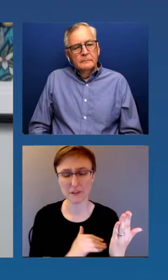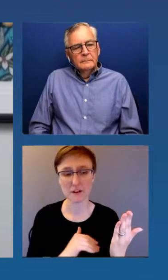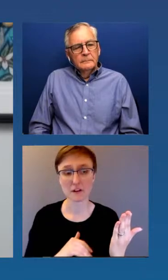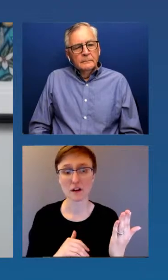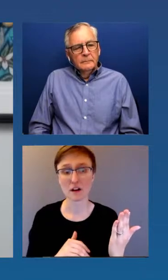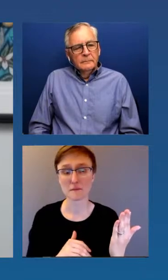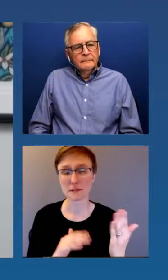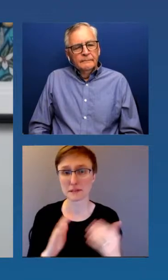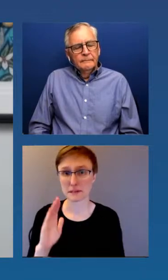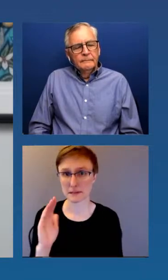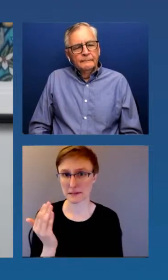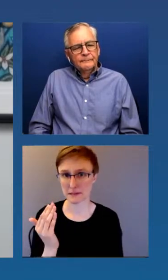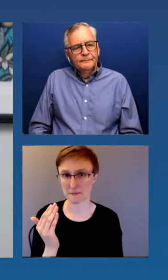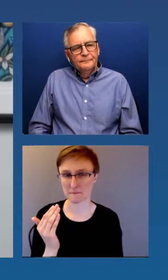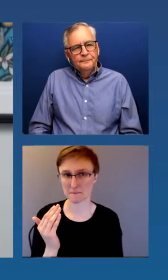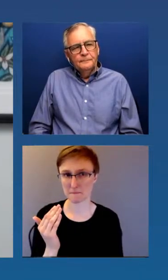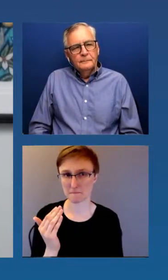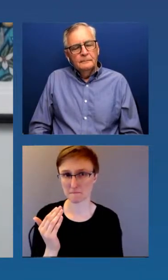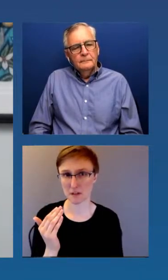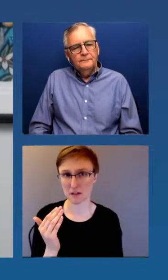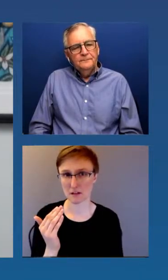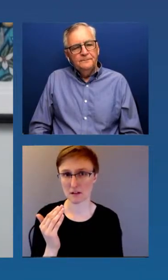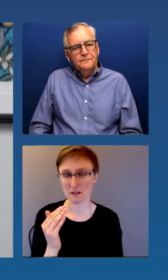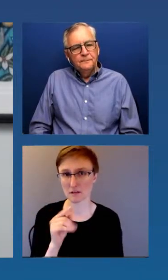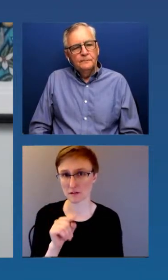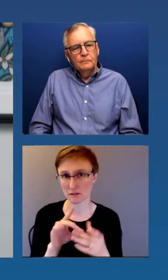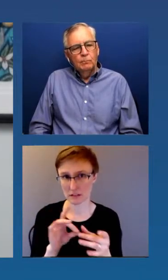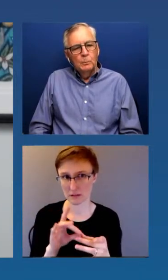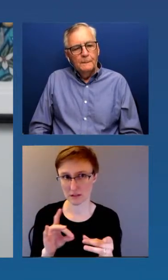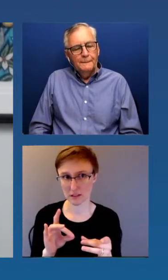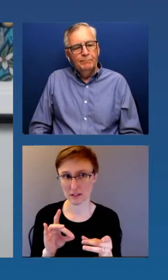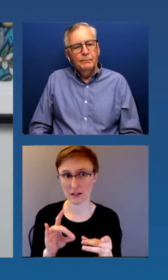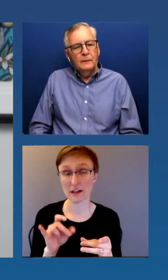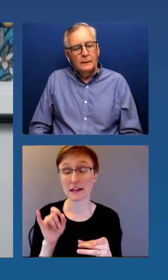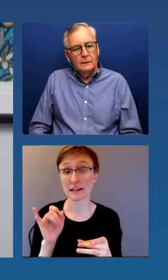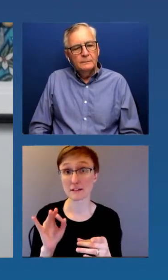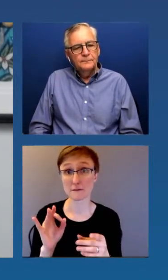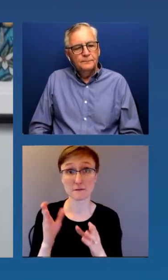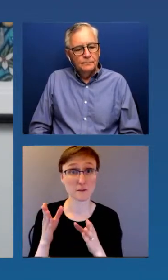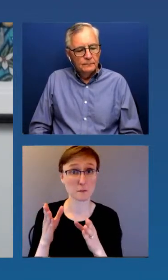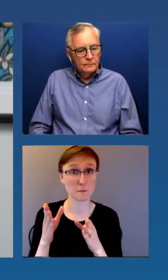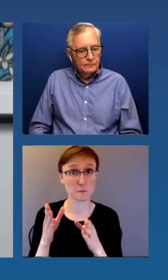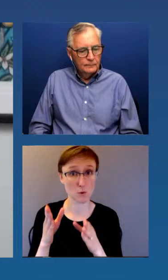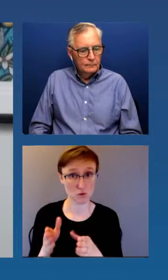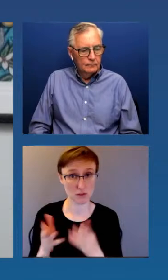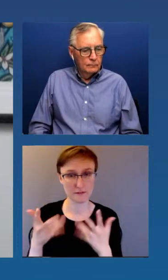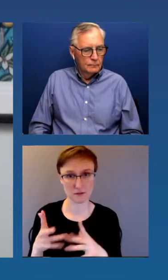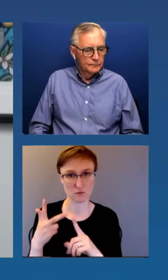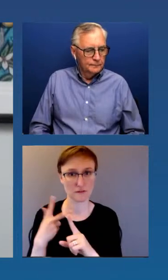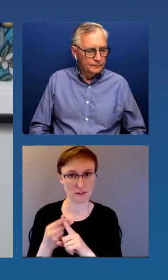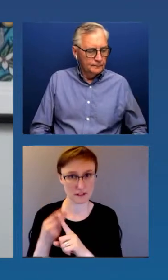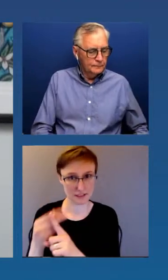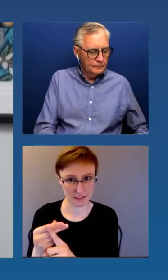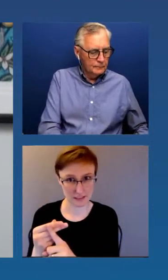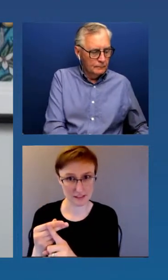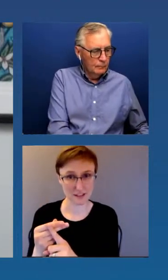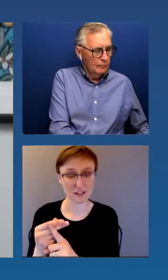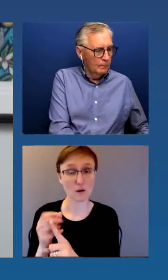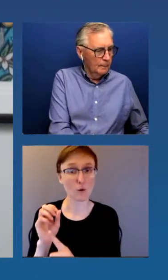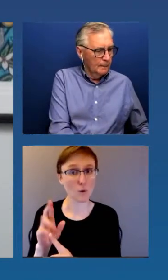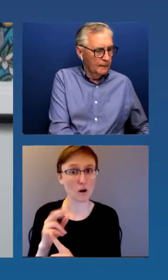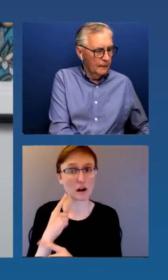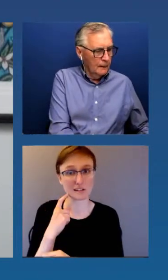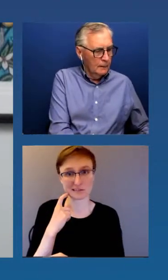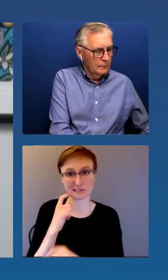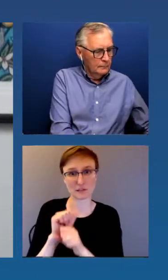recognition that when someone's vaccinated or they've had COVID recently, that there's a level